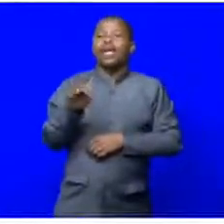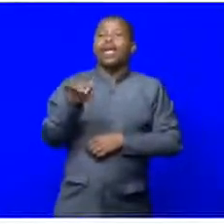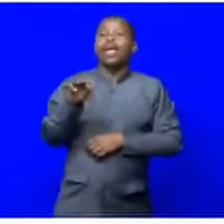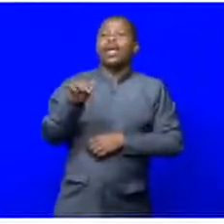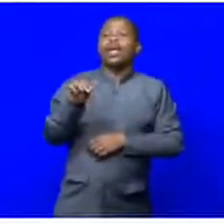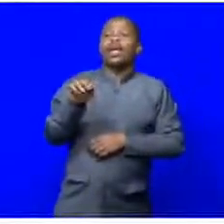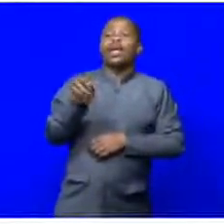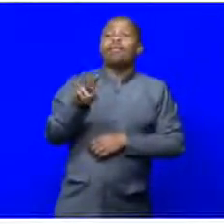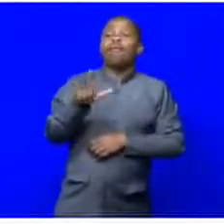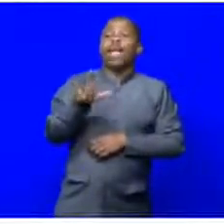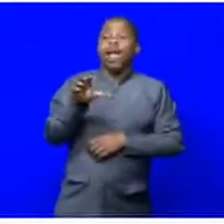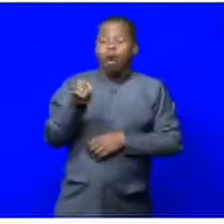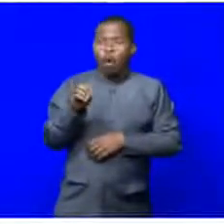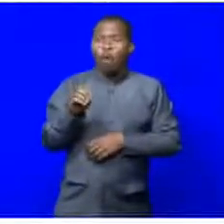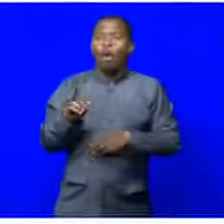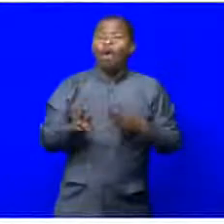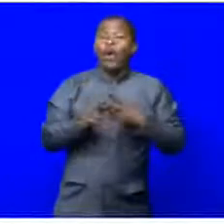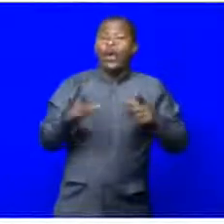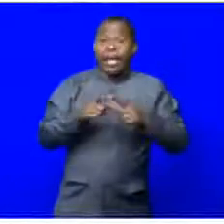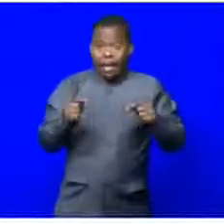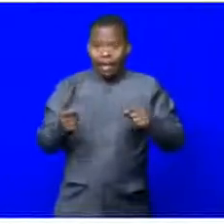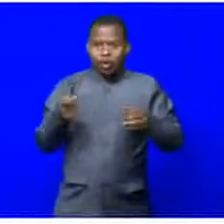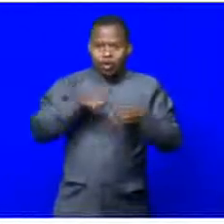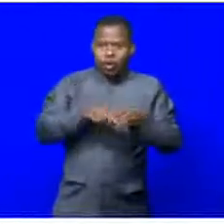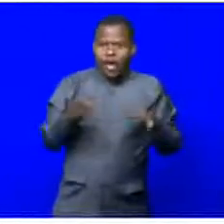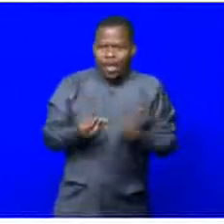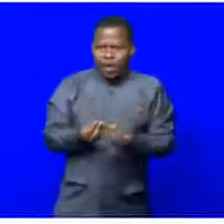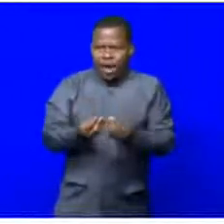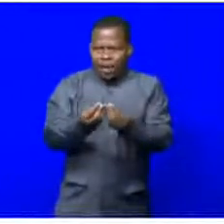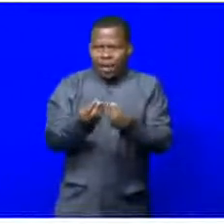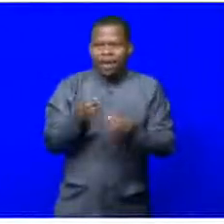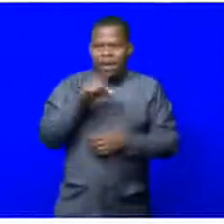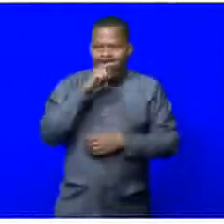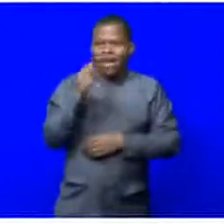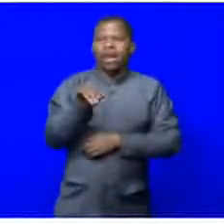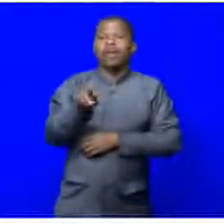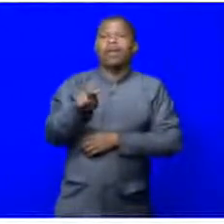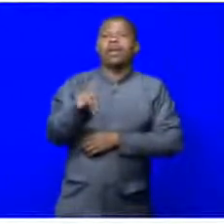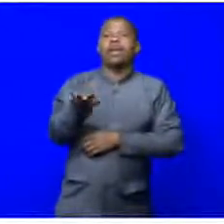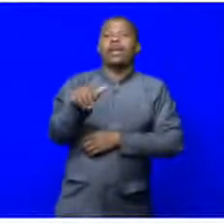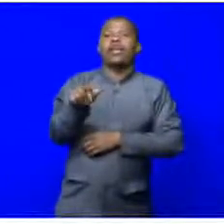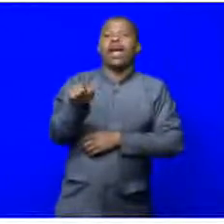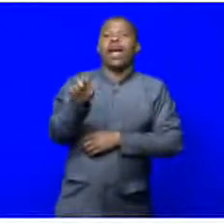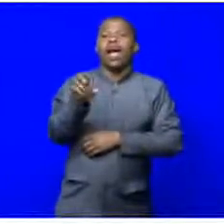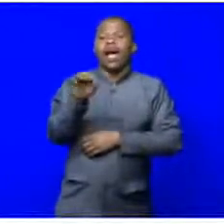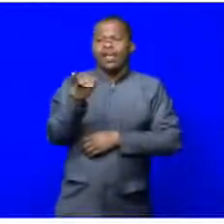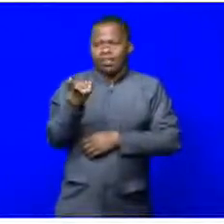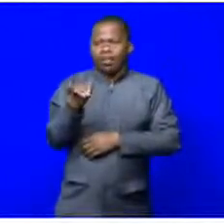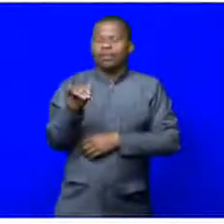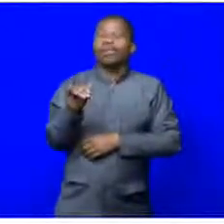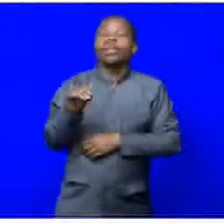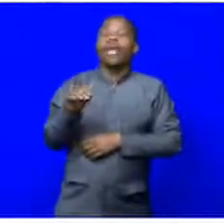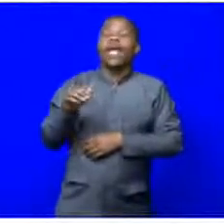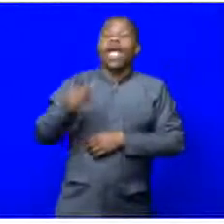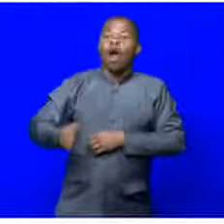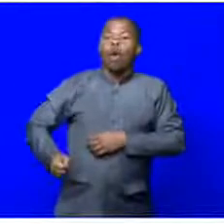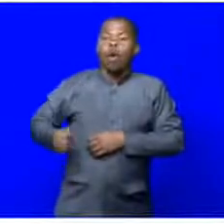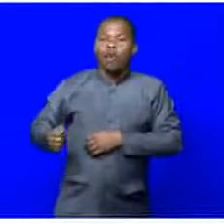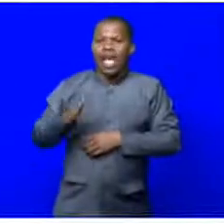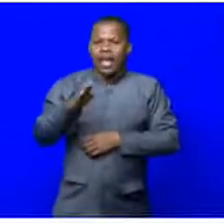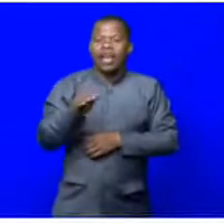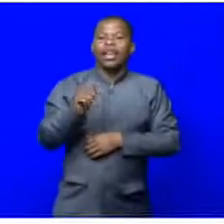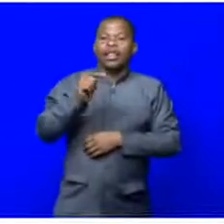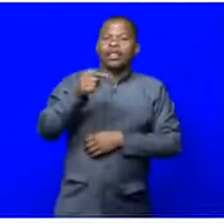bashovu bemabhayisikile kule mpelasonto bangenela umchuthelwano lwatiwanga le inyathi enkonyeni G2G MTP Classic. Kanze lo